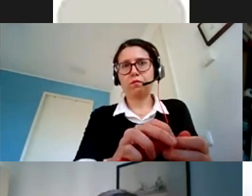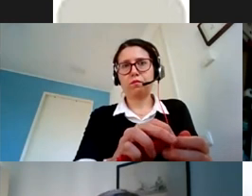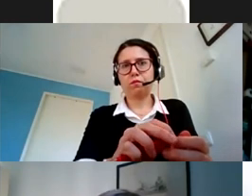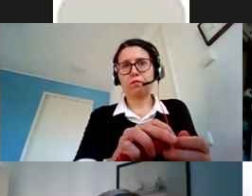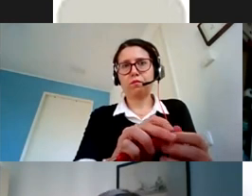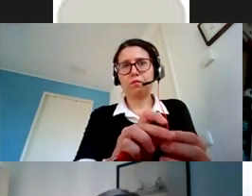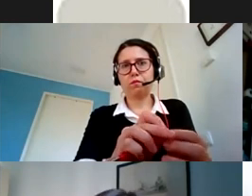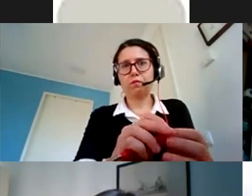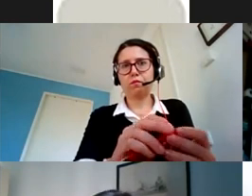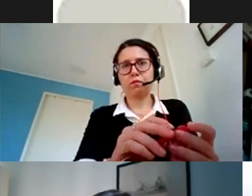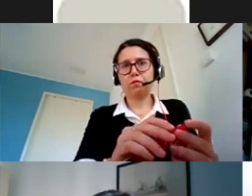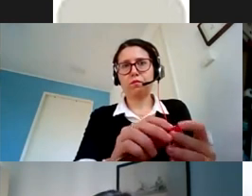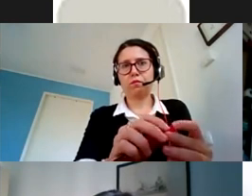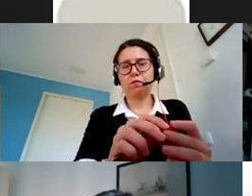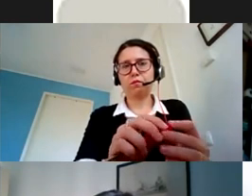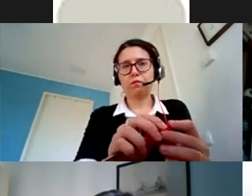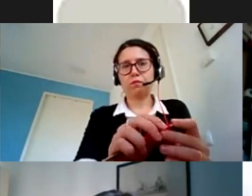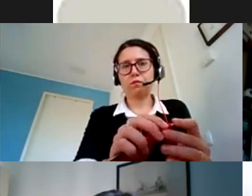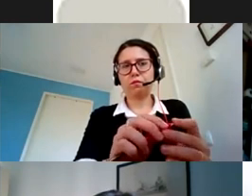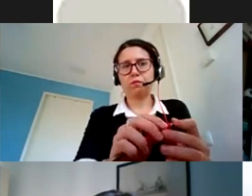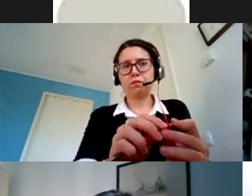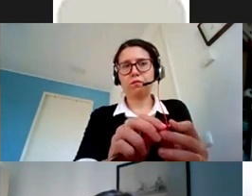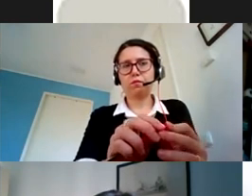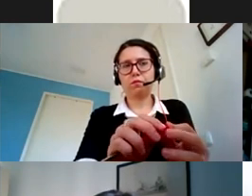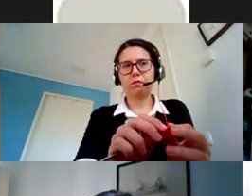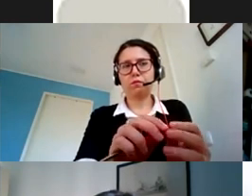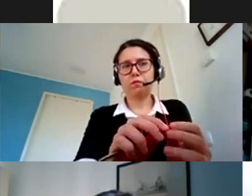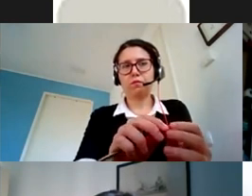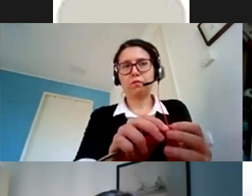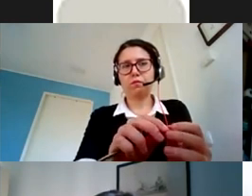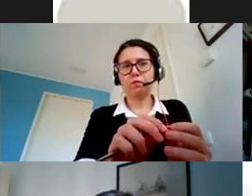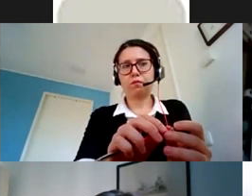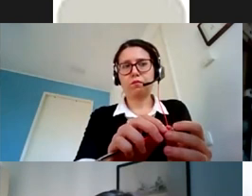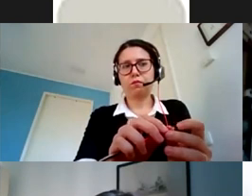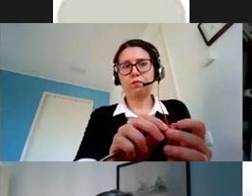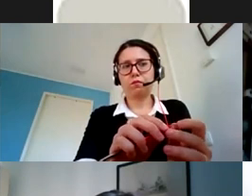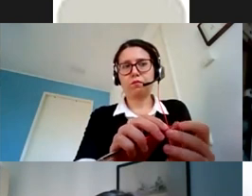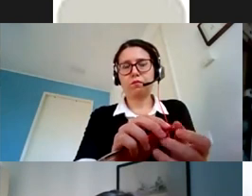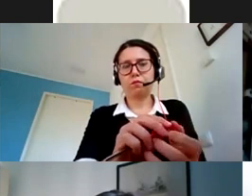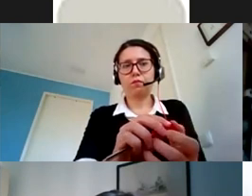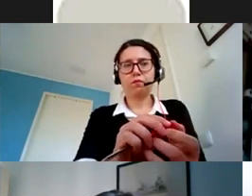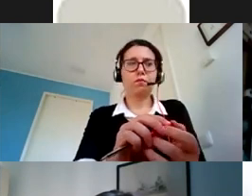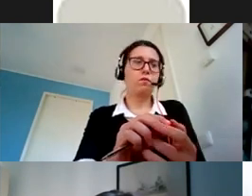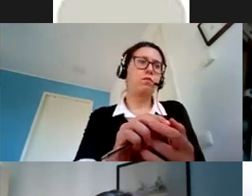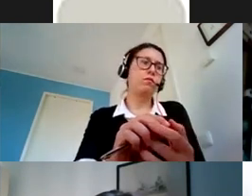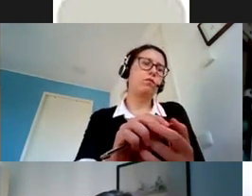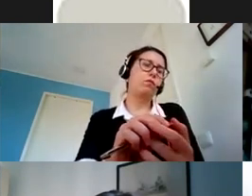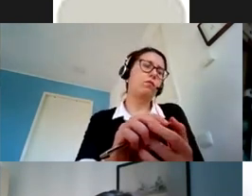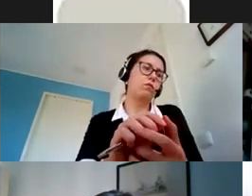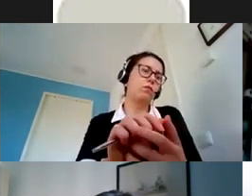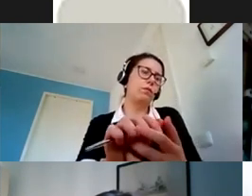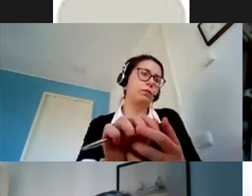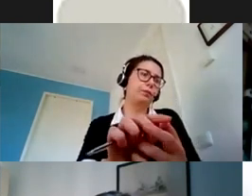implementation phase, when we do not talk to each other for 1 month or 2 months, because of course we are no more in the mediation, but we are in a phase